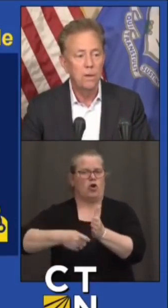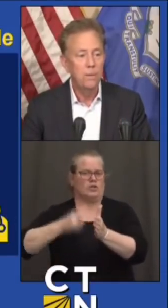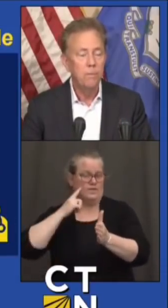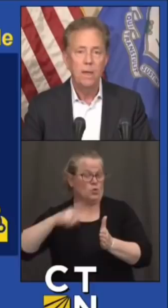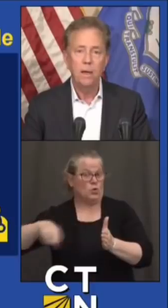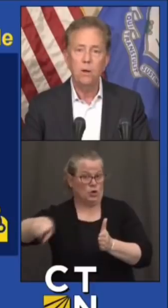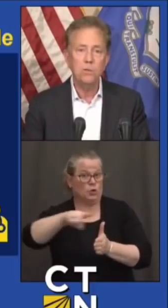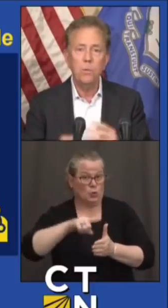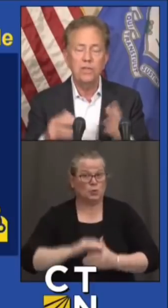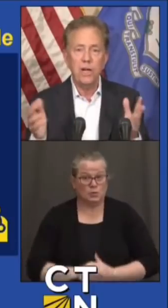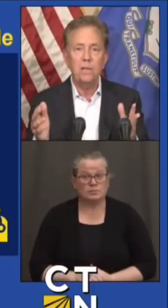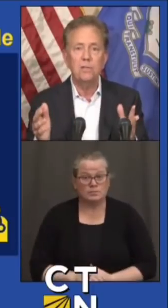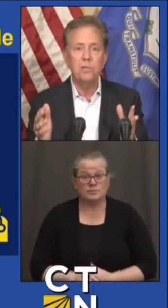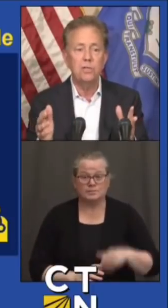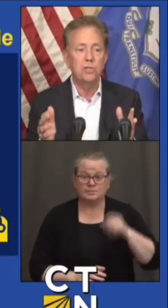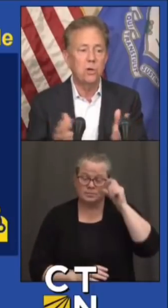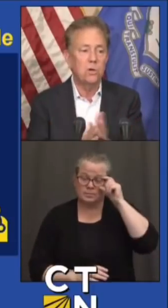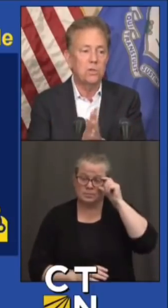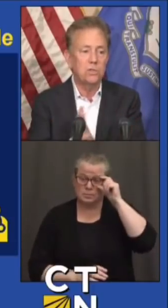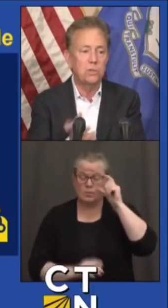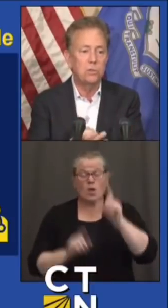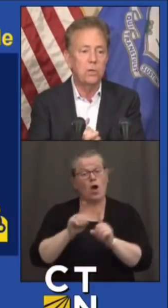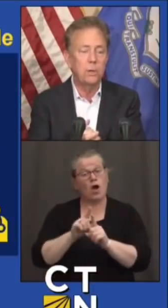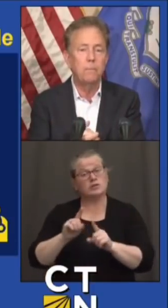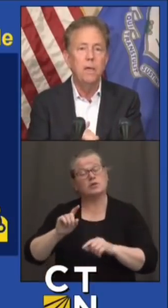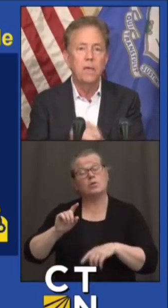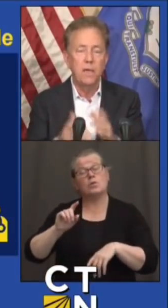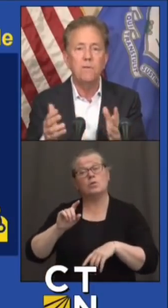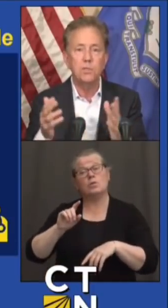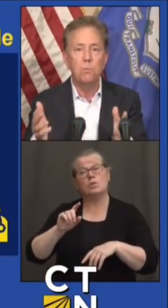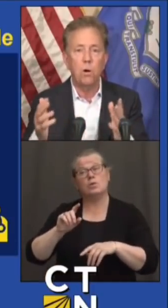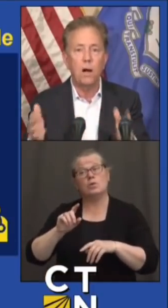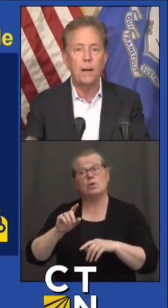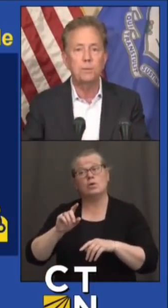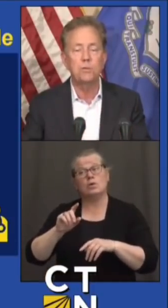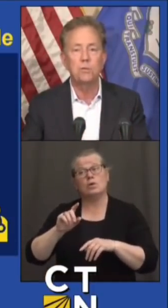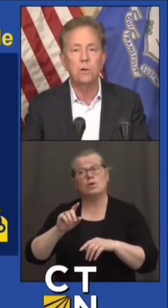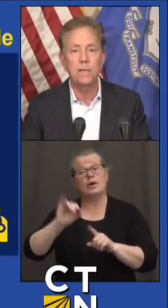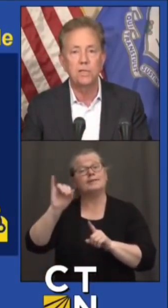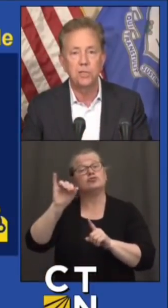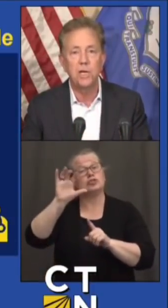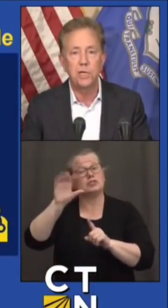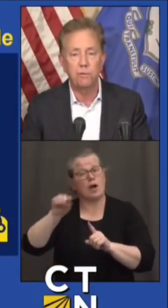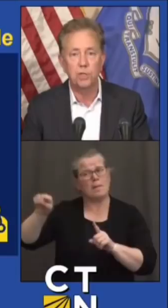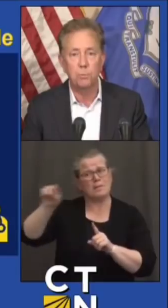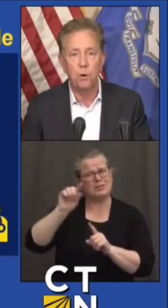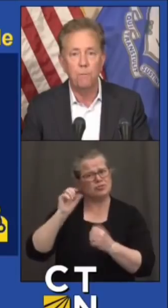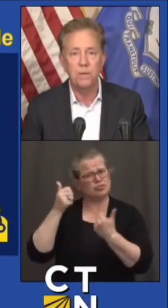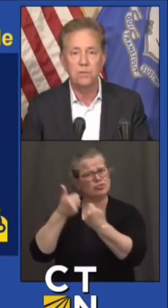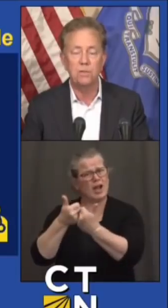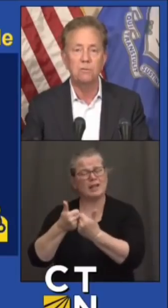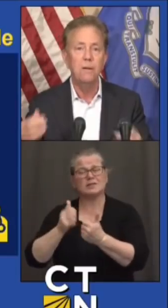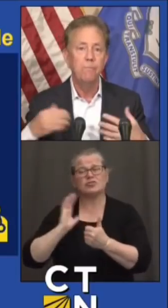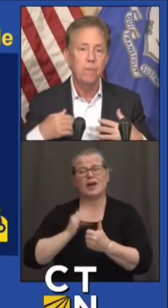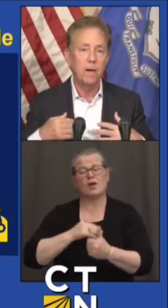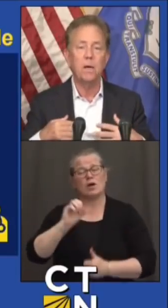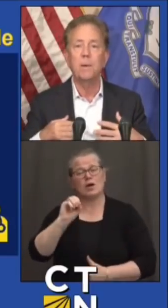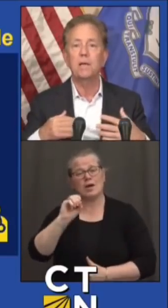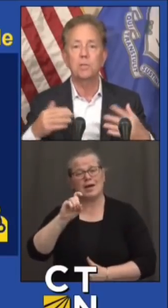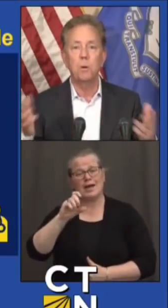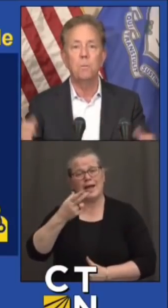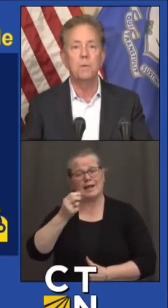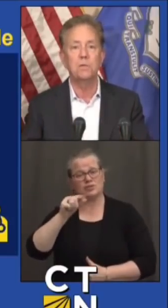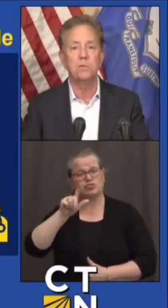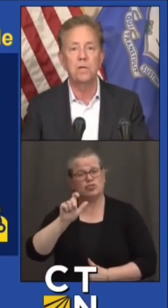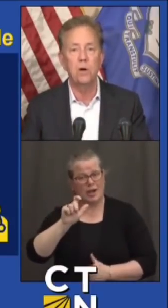you. And also, we challenge the insurers to give us more options on the exchange for small business. I come